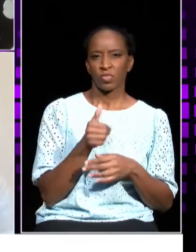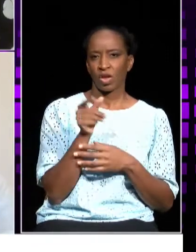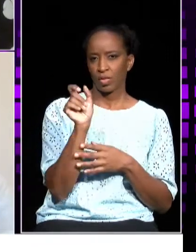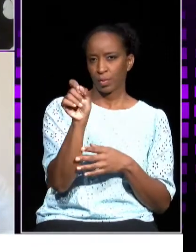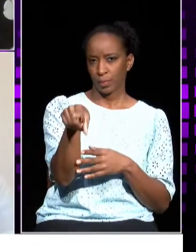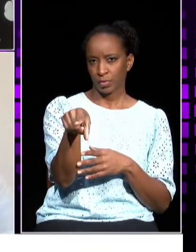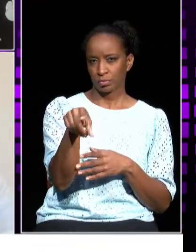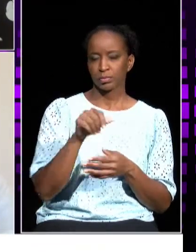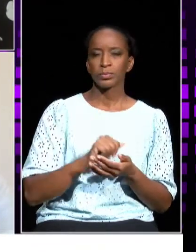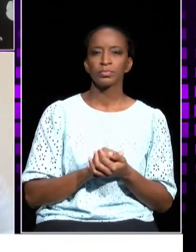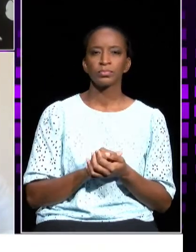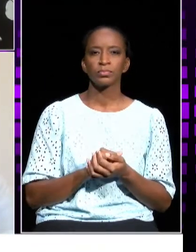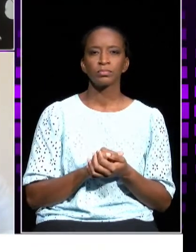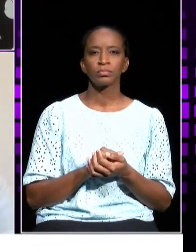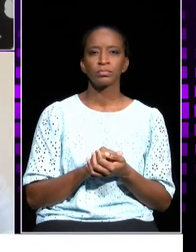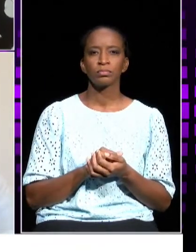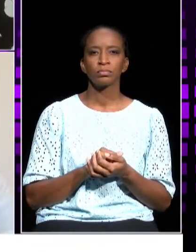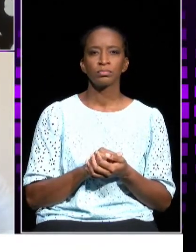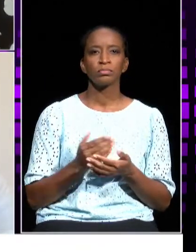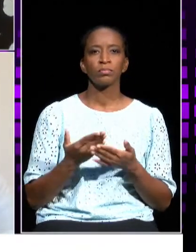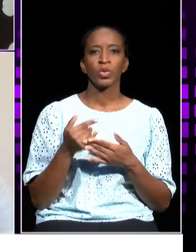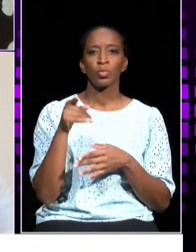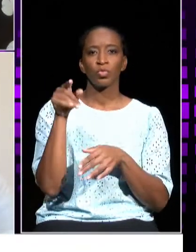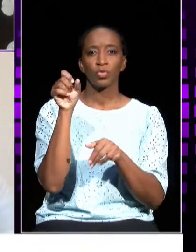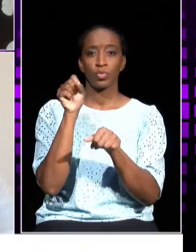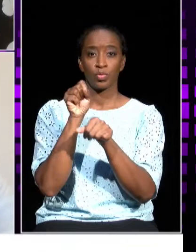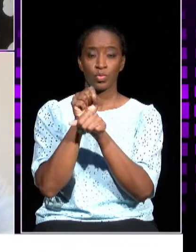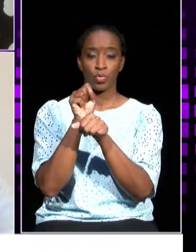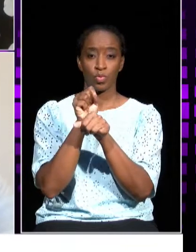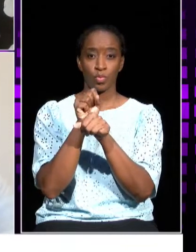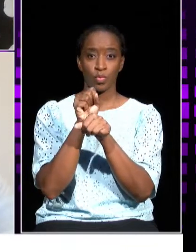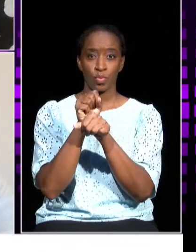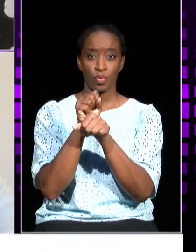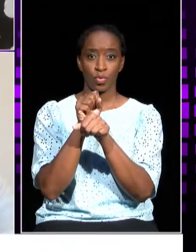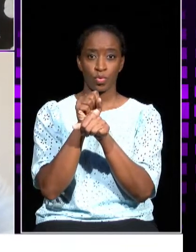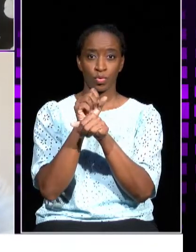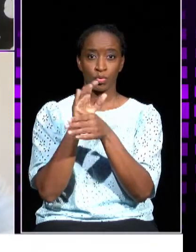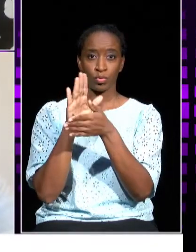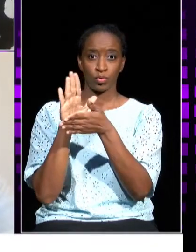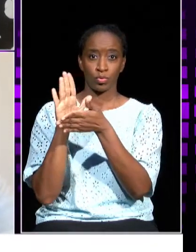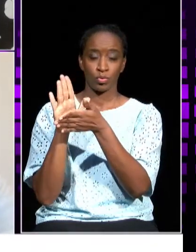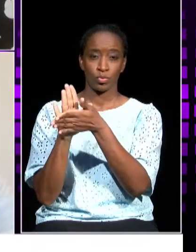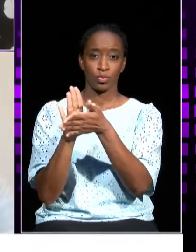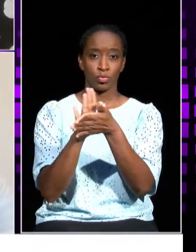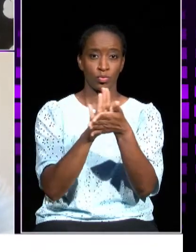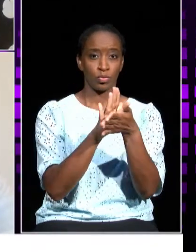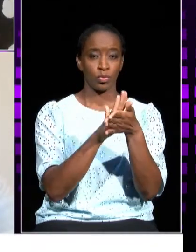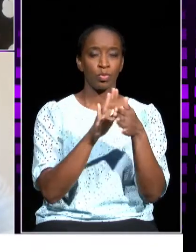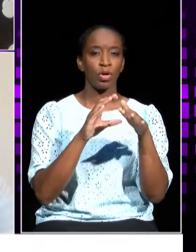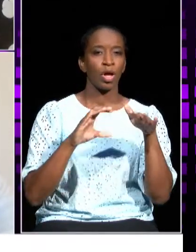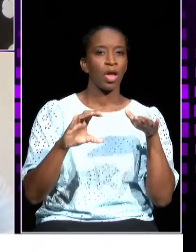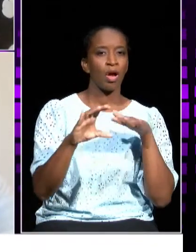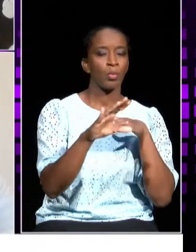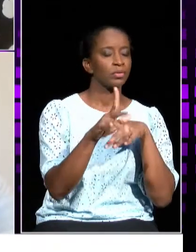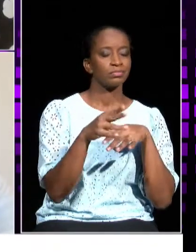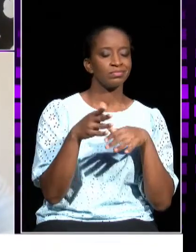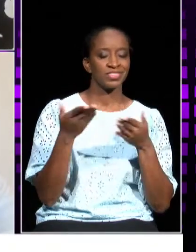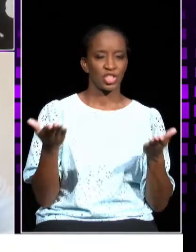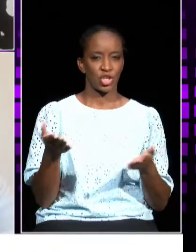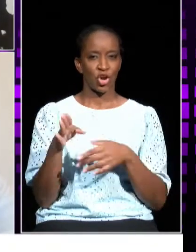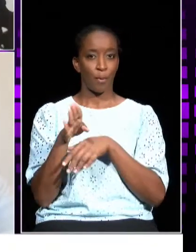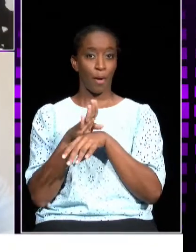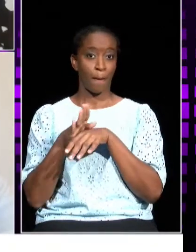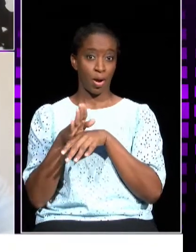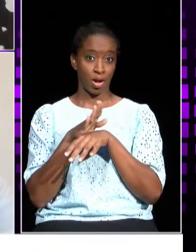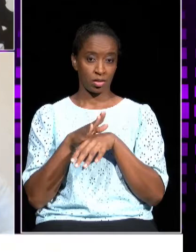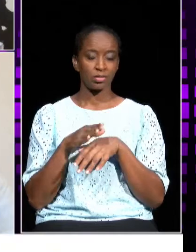with young persons at some of our schools across the region or across the country, and one of the things that I've